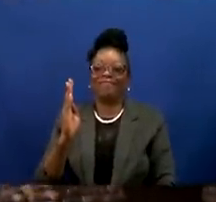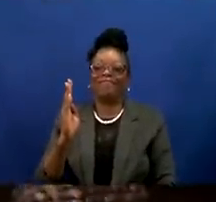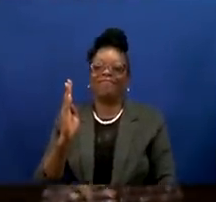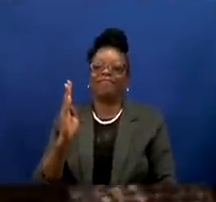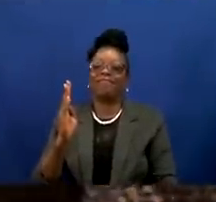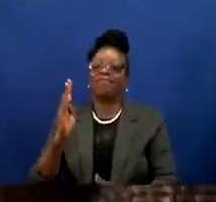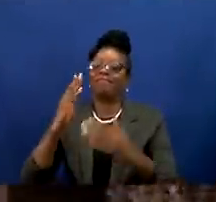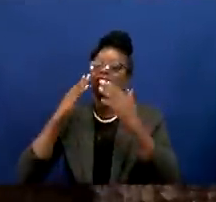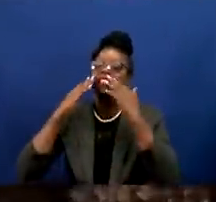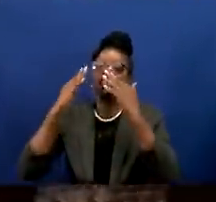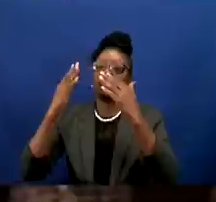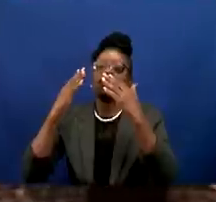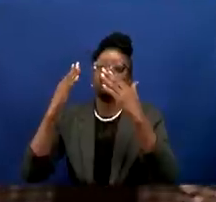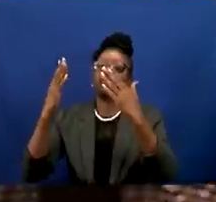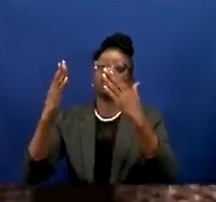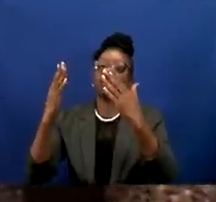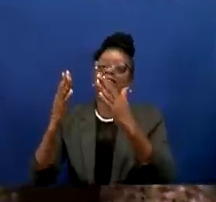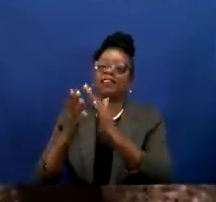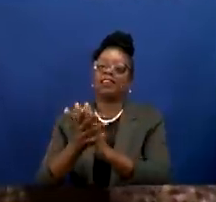Thank